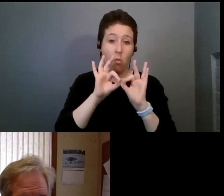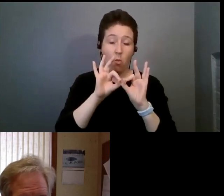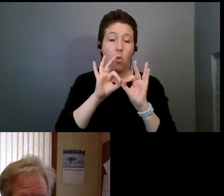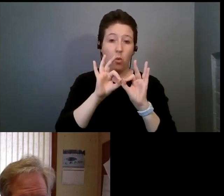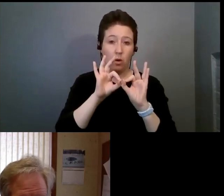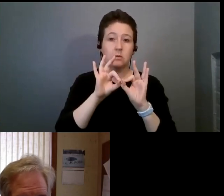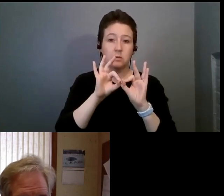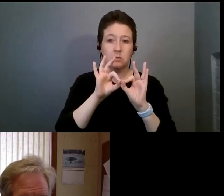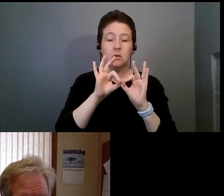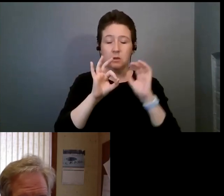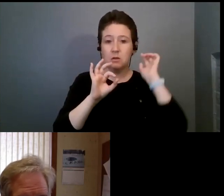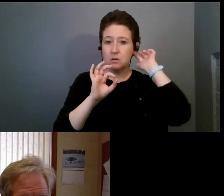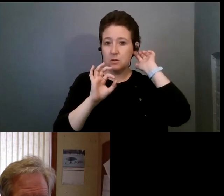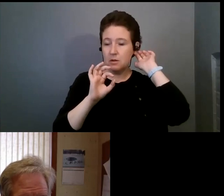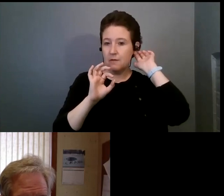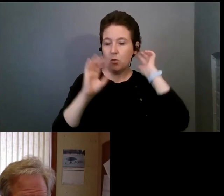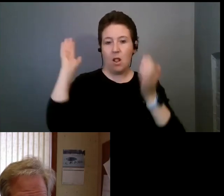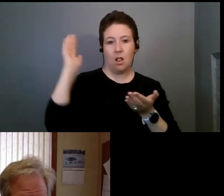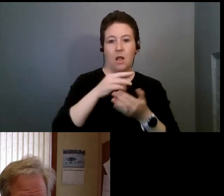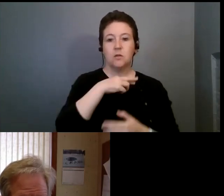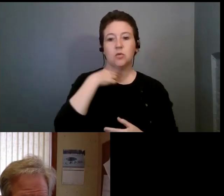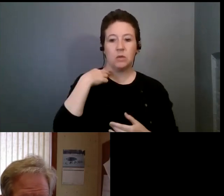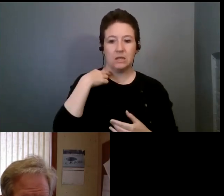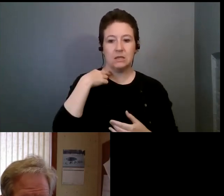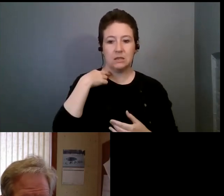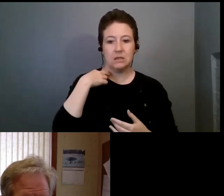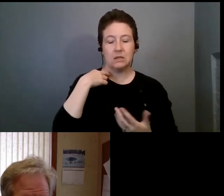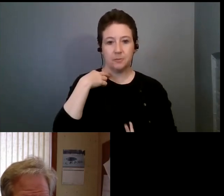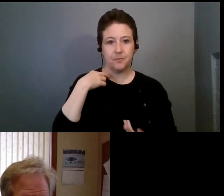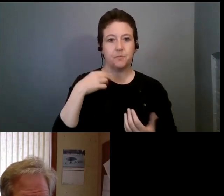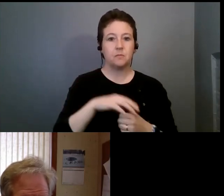we're doing to mitigate risk. And so